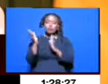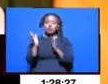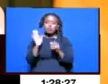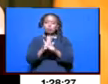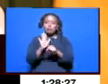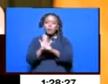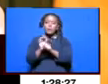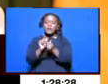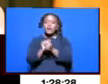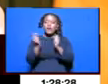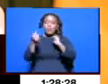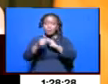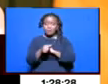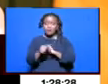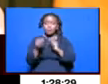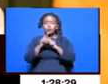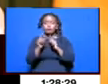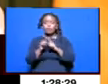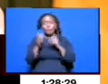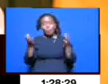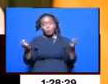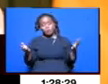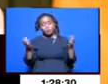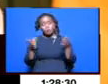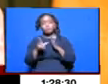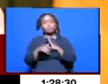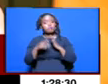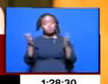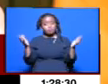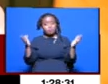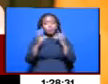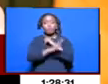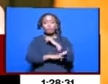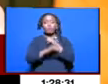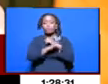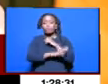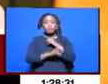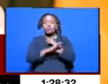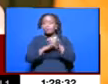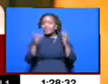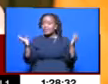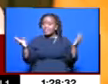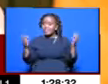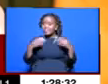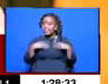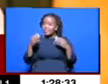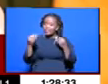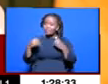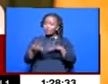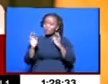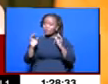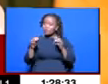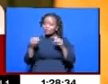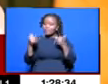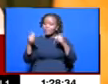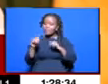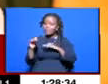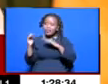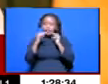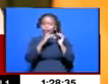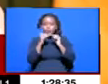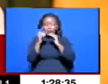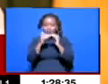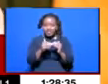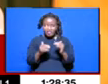such an extent that at the end of the day, this country had lost any pretensions to democracy, rule of